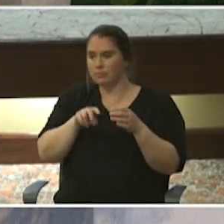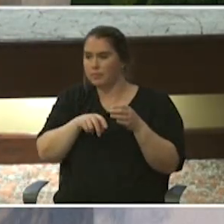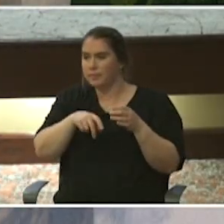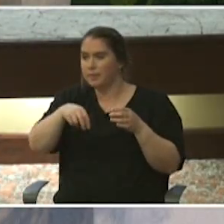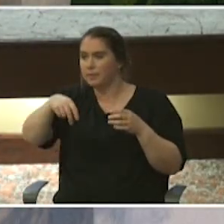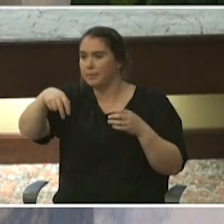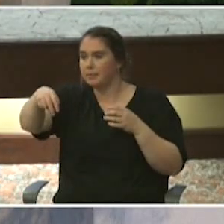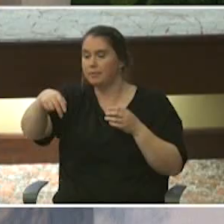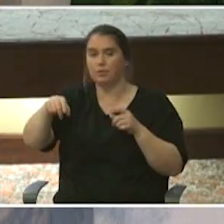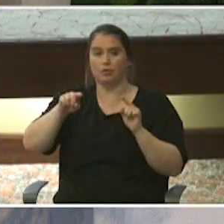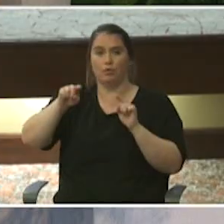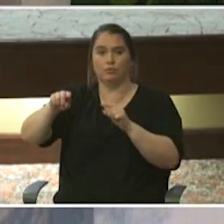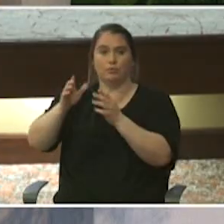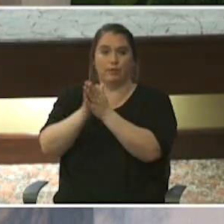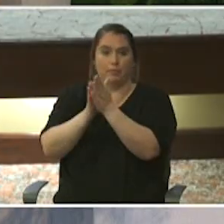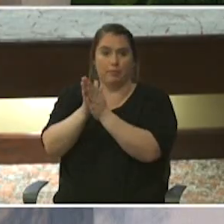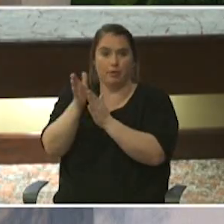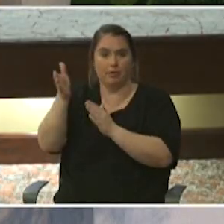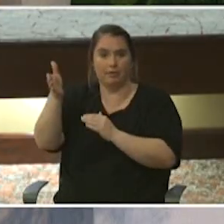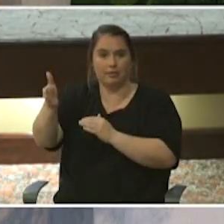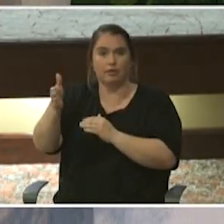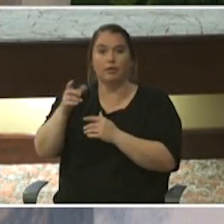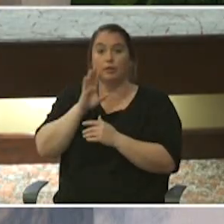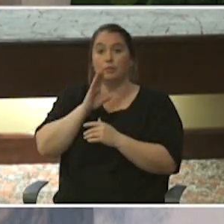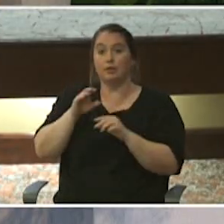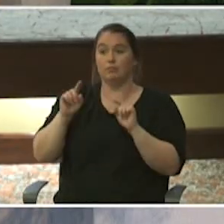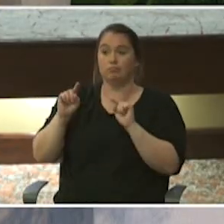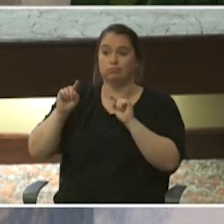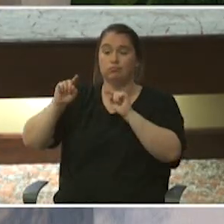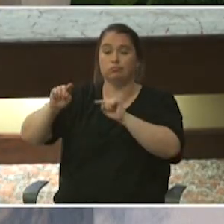street to the park and extending down the Riverwalk to the